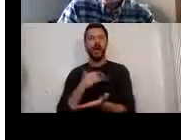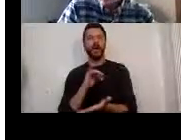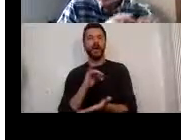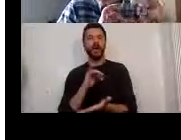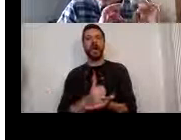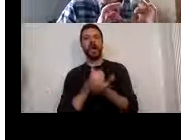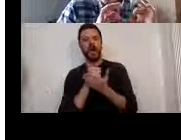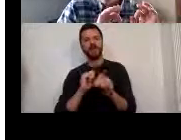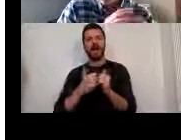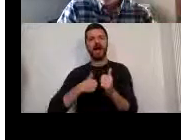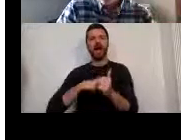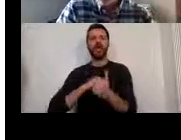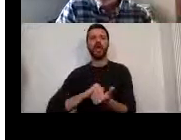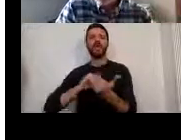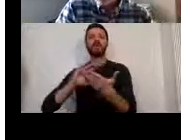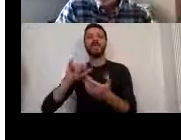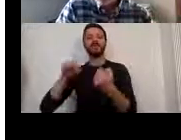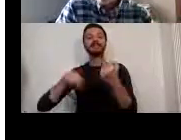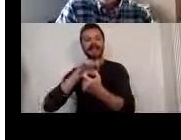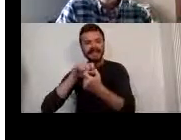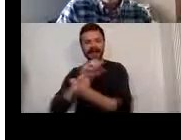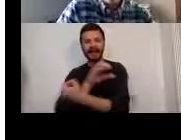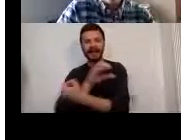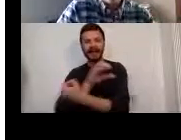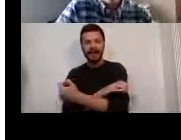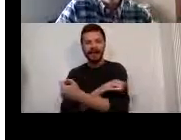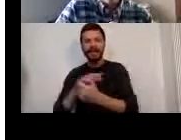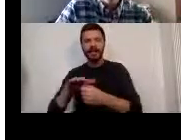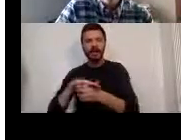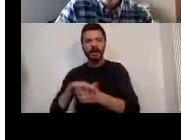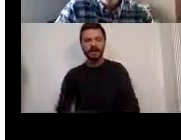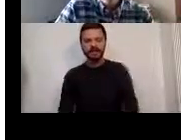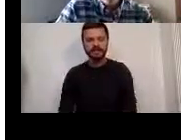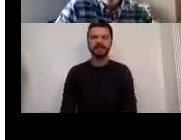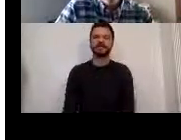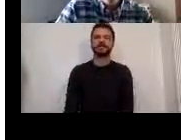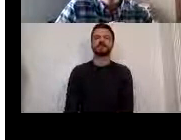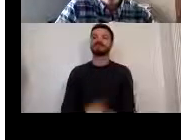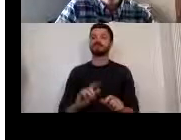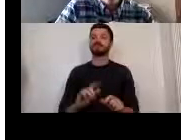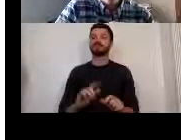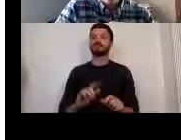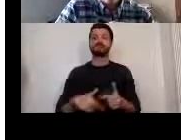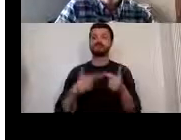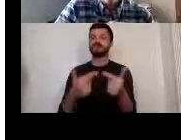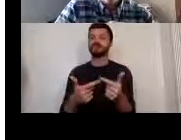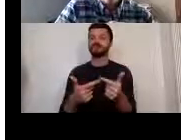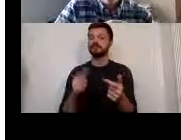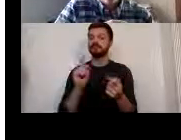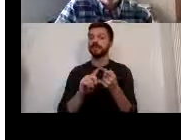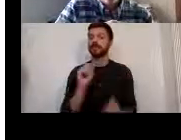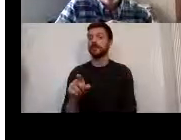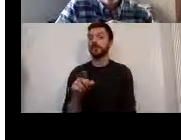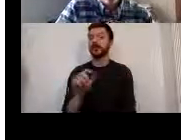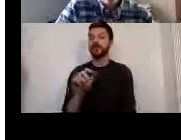that particular clinical area. So I'll turn it back to you with that,